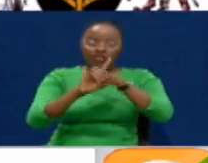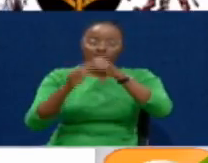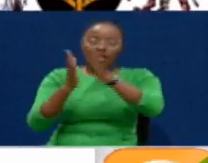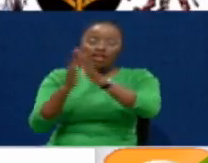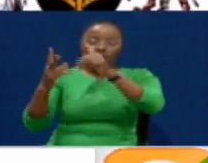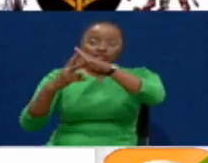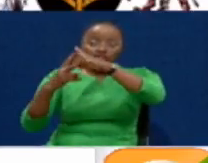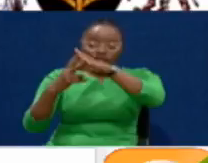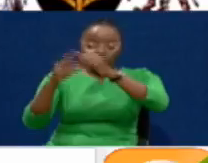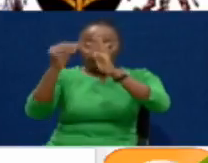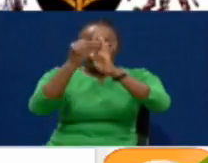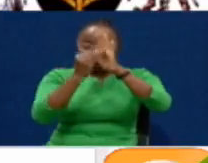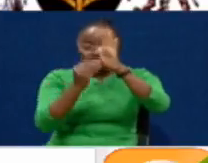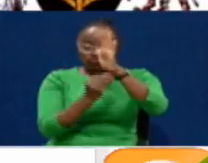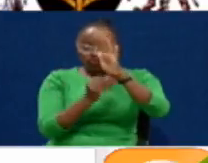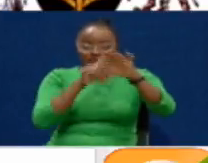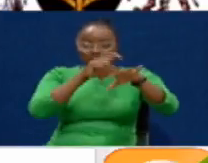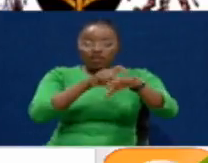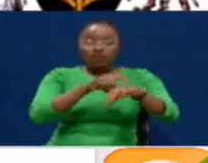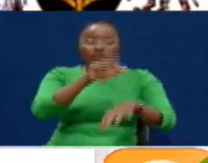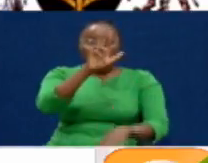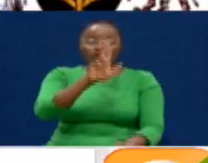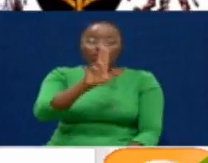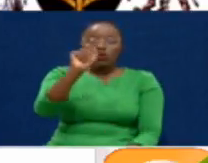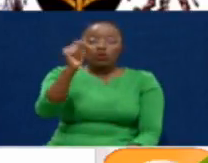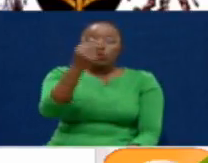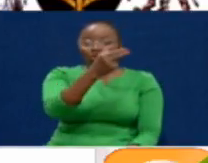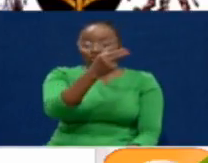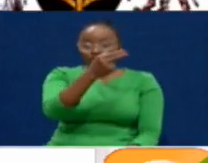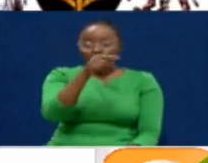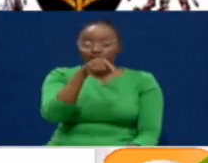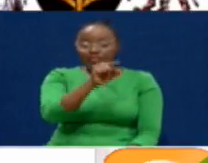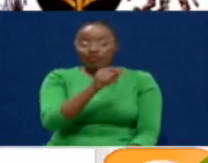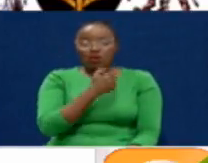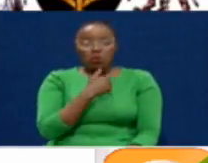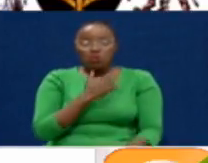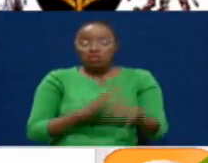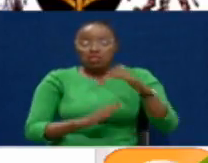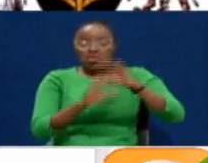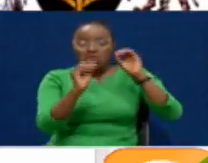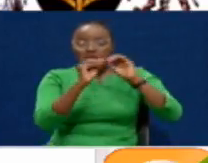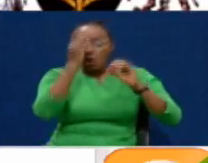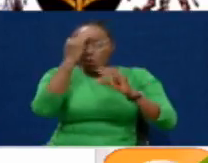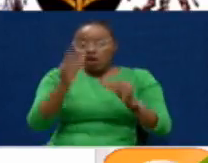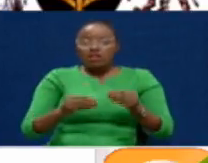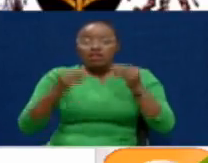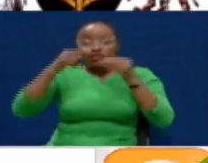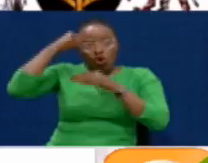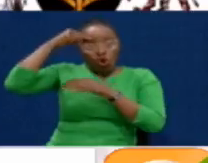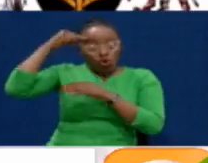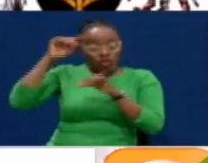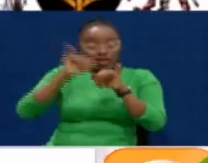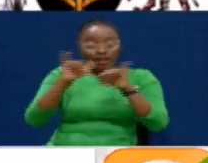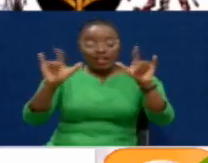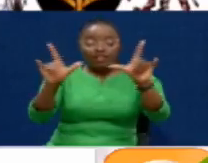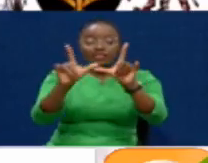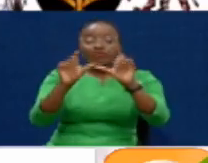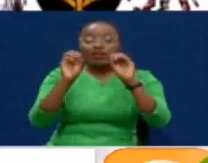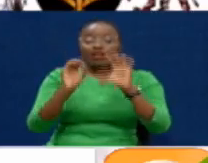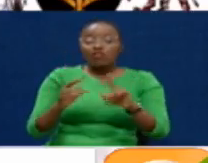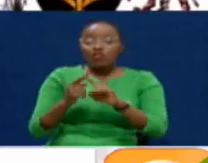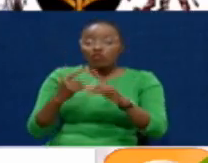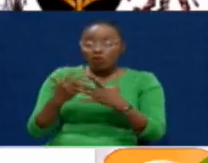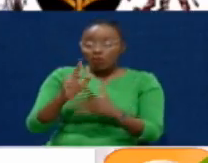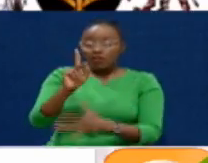seventh respectively, while Professor Ruth Wanjiro Karevi was not ranked because she did not produce original clearance certificates from